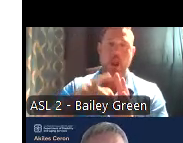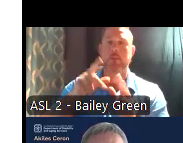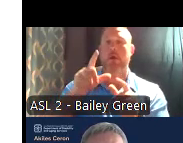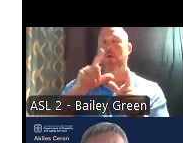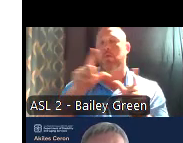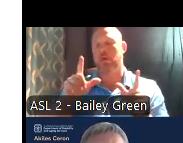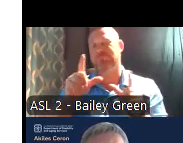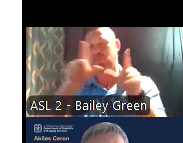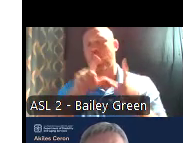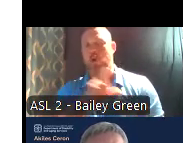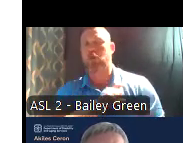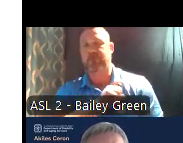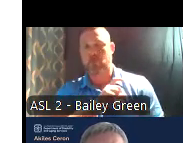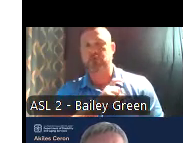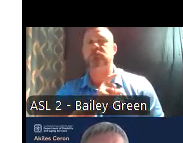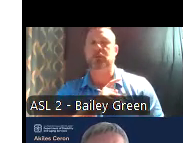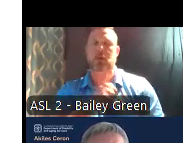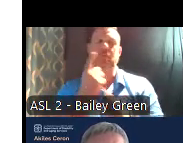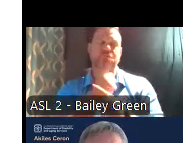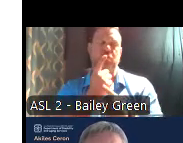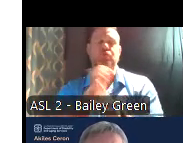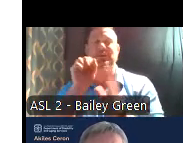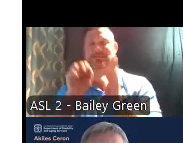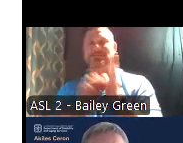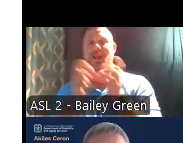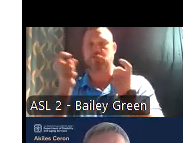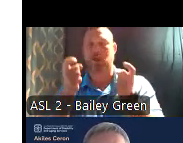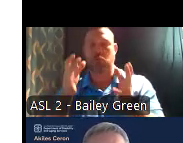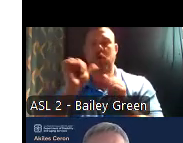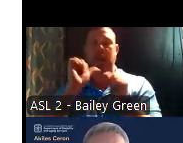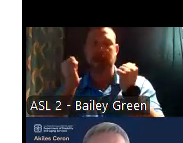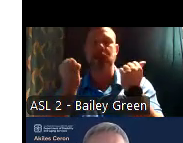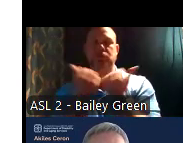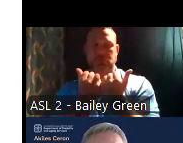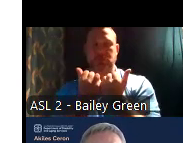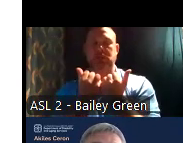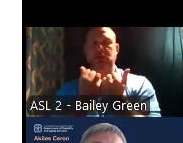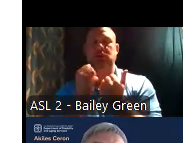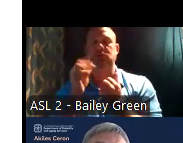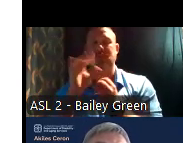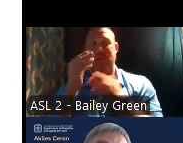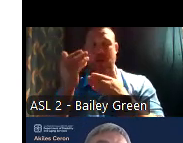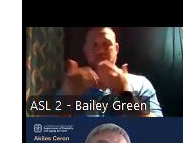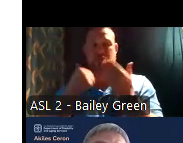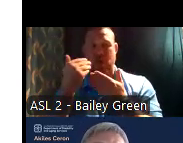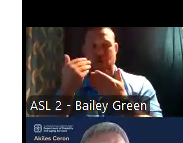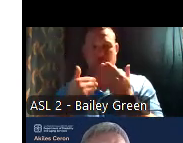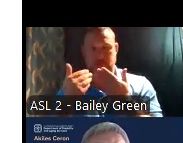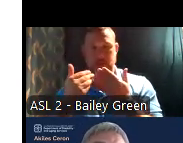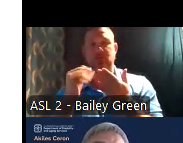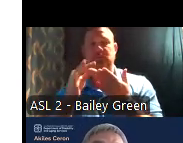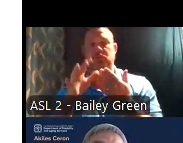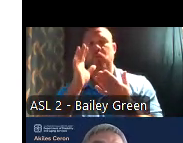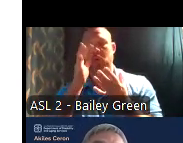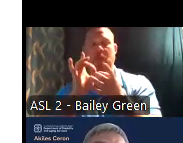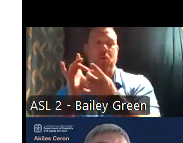enforcement, and appropriate state regulatory agencies. So this process would